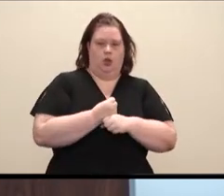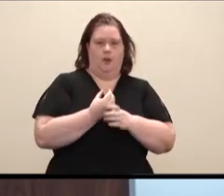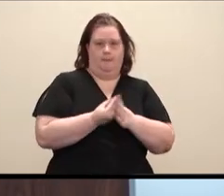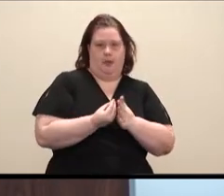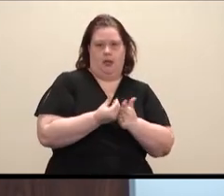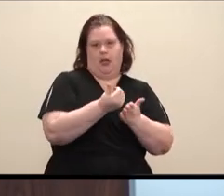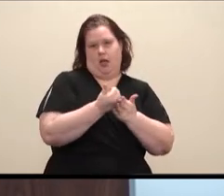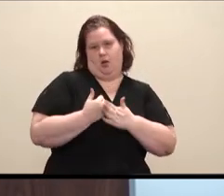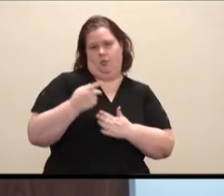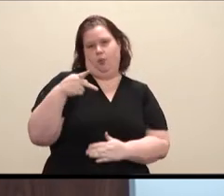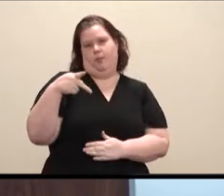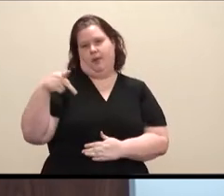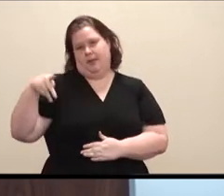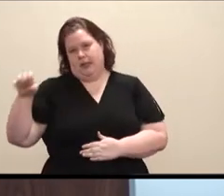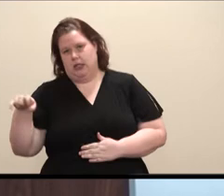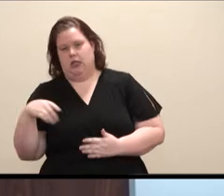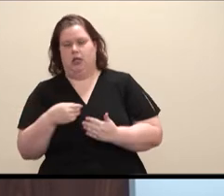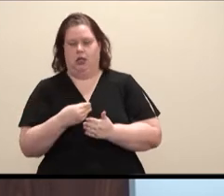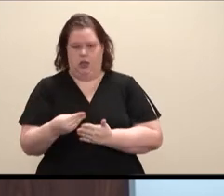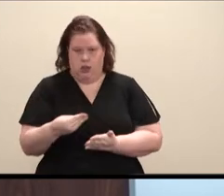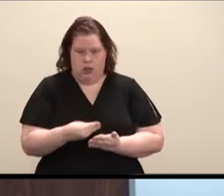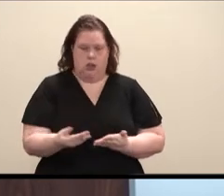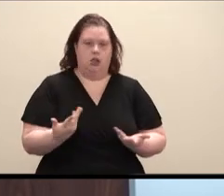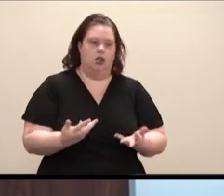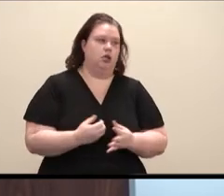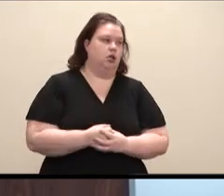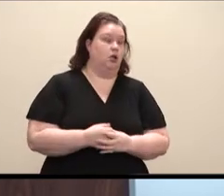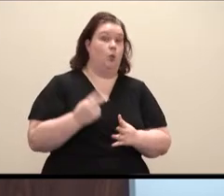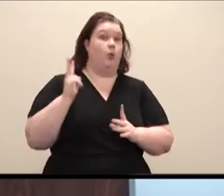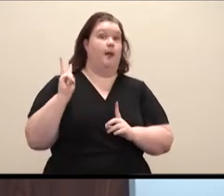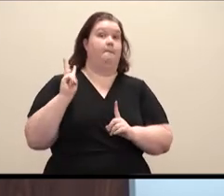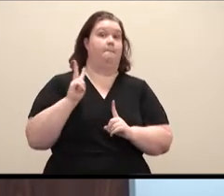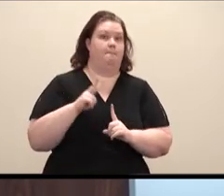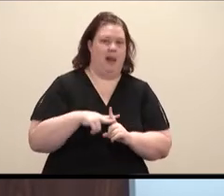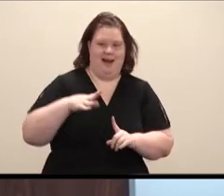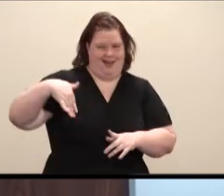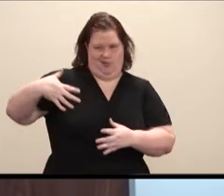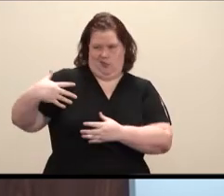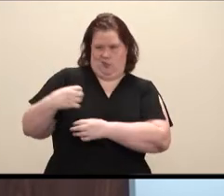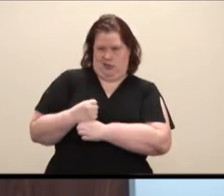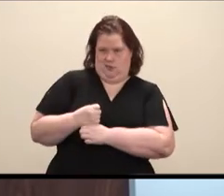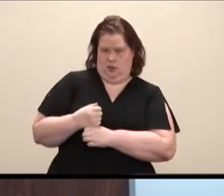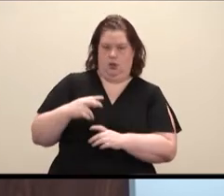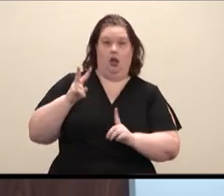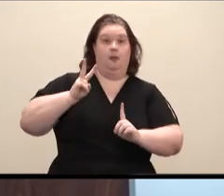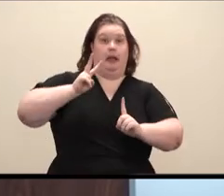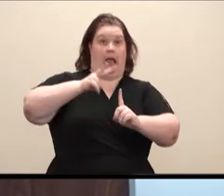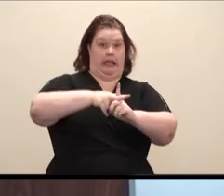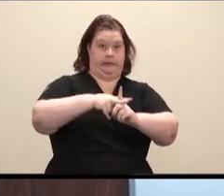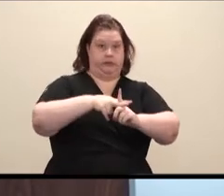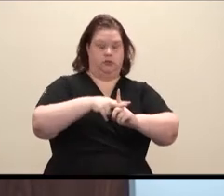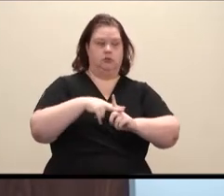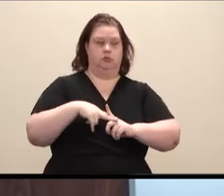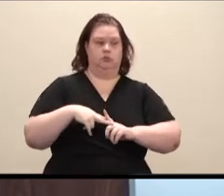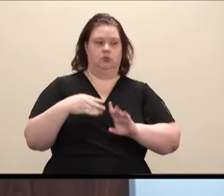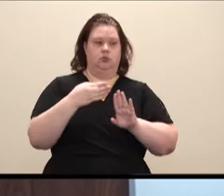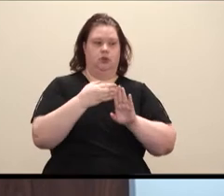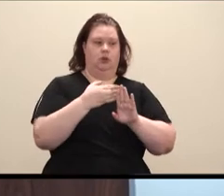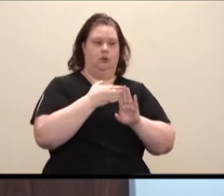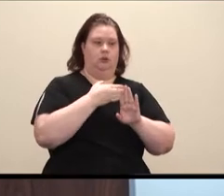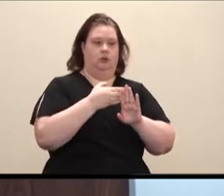some of those things. And then we have applied, we haven't received it yet, but they also had a prior